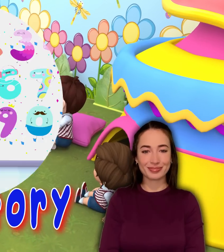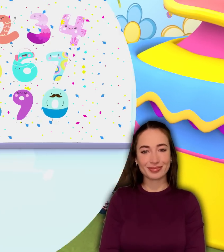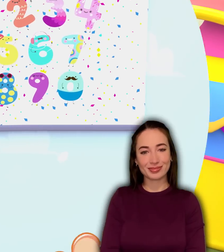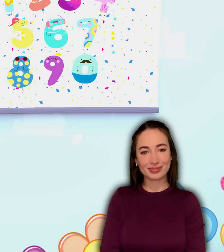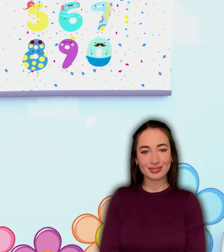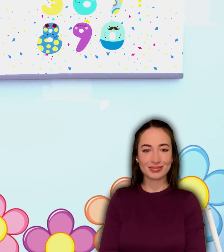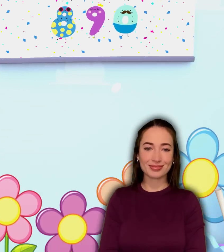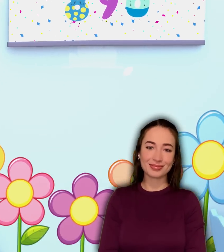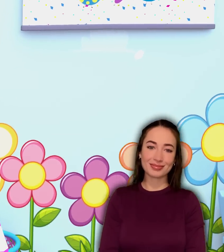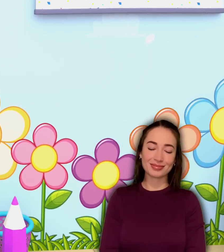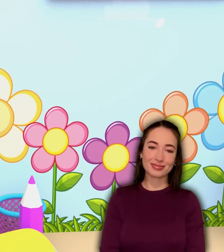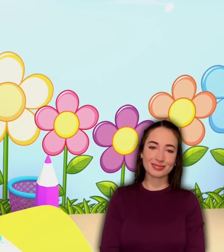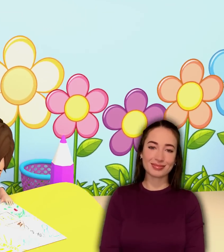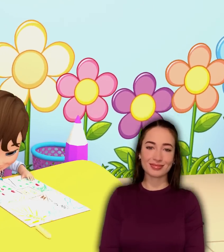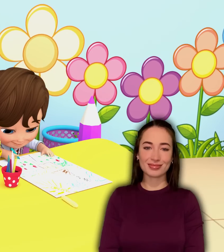story